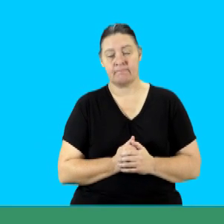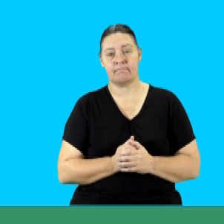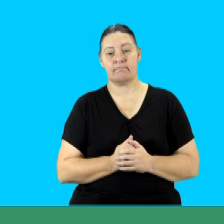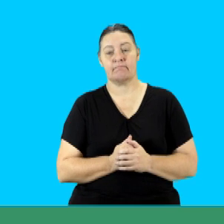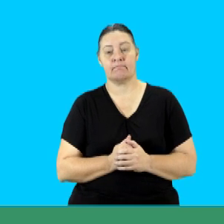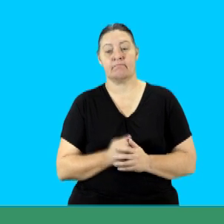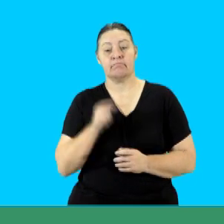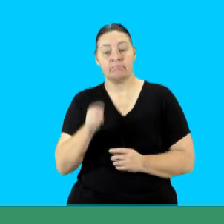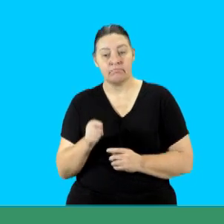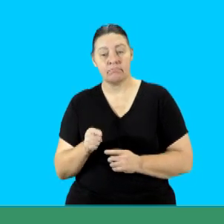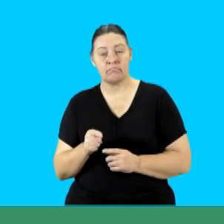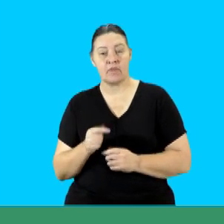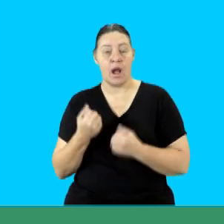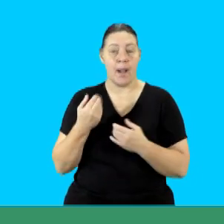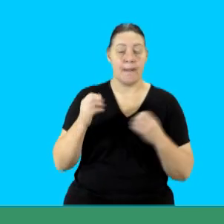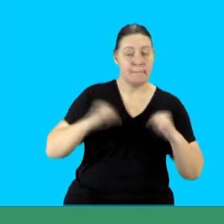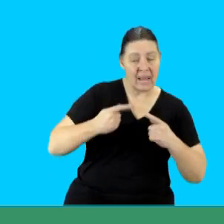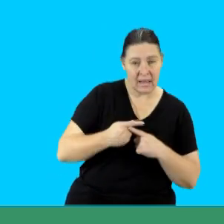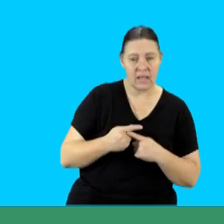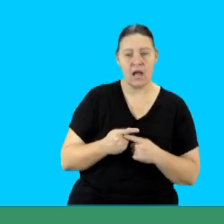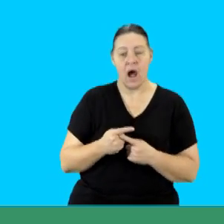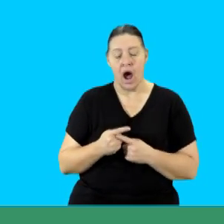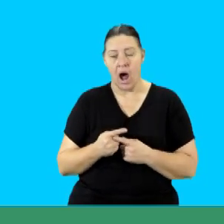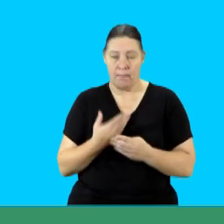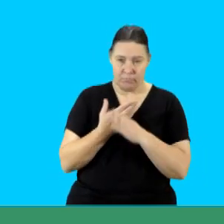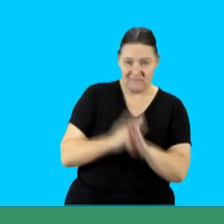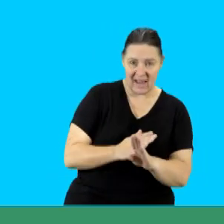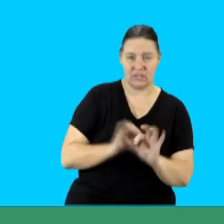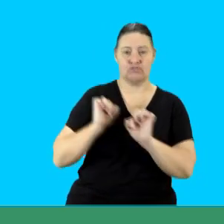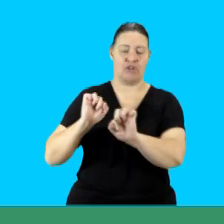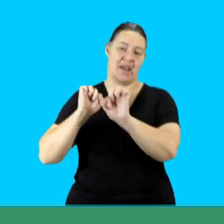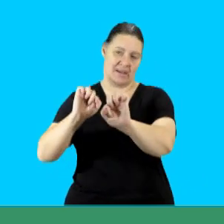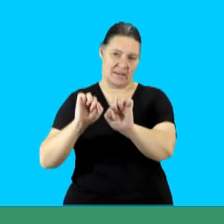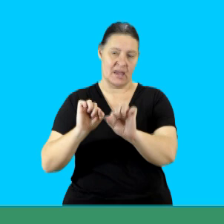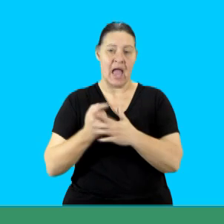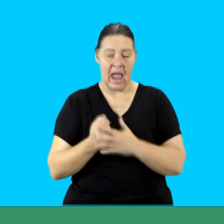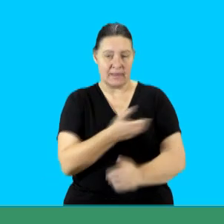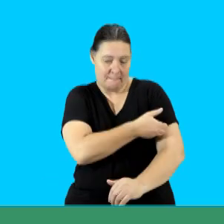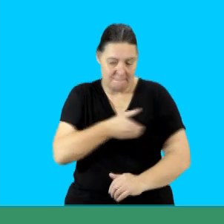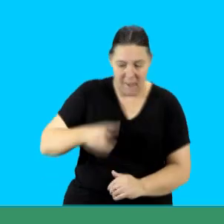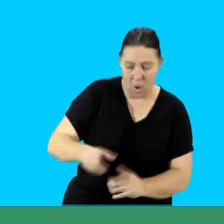Bargaining sessions prevent labor strikes and provide critical information to people in power.